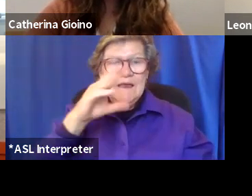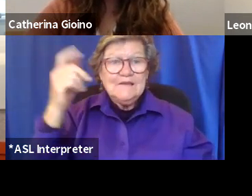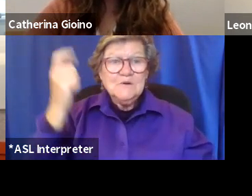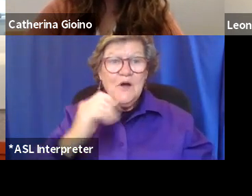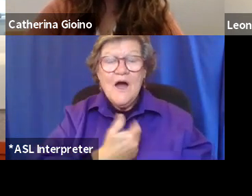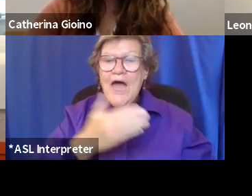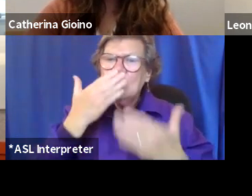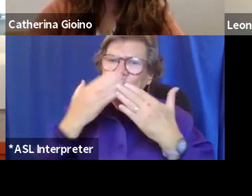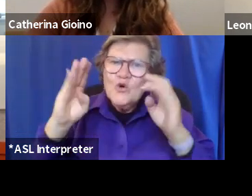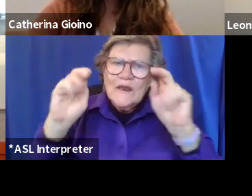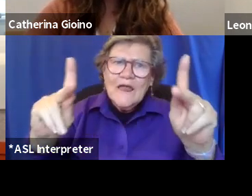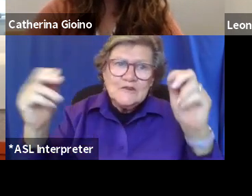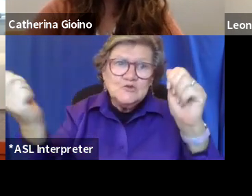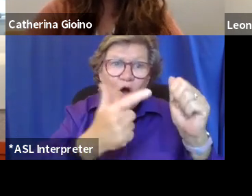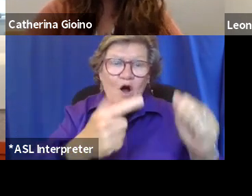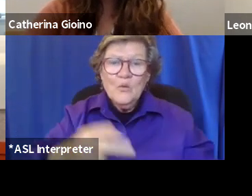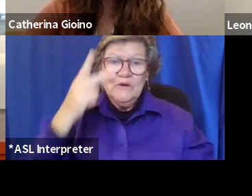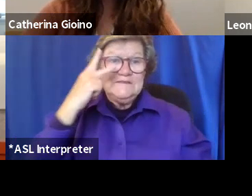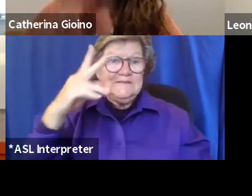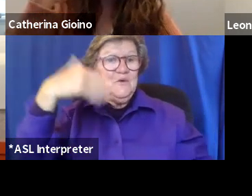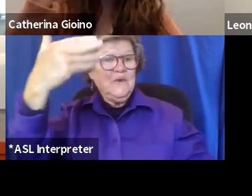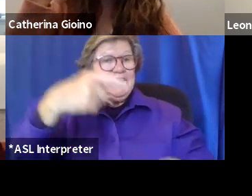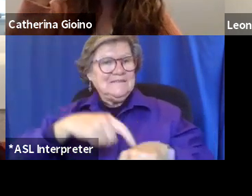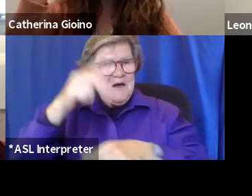good luck to everyone. And we'll see you next time.